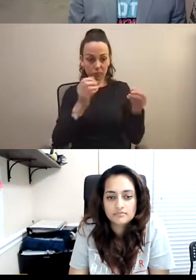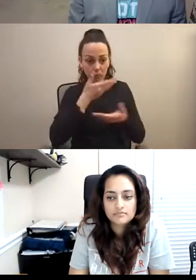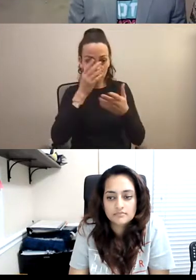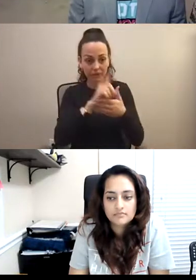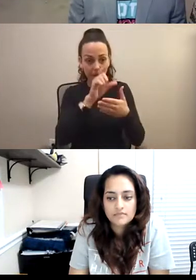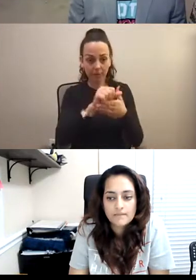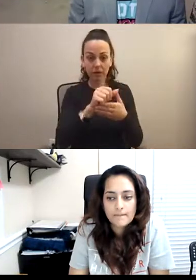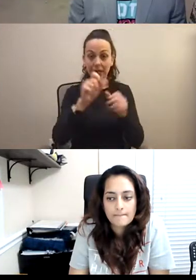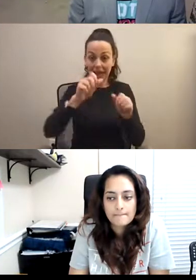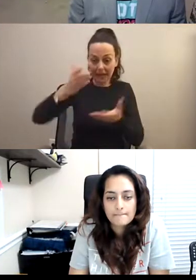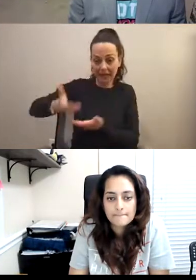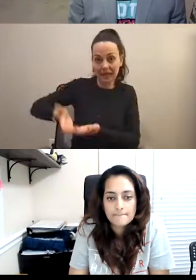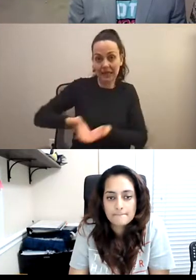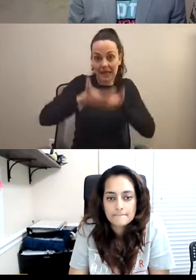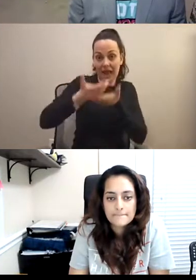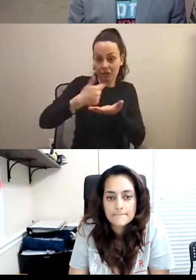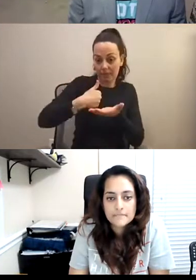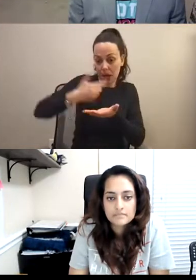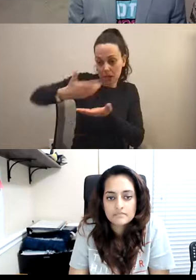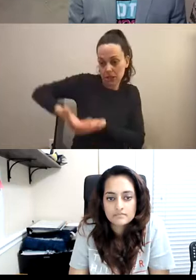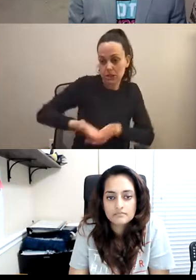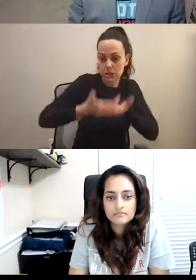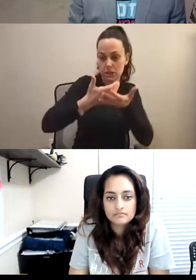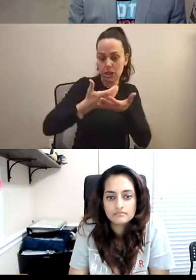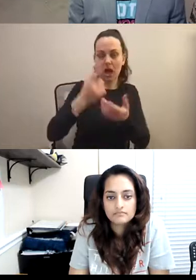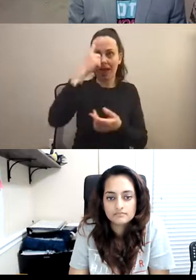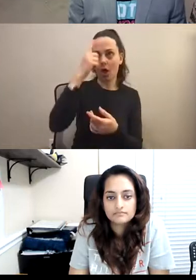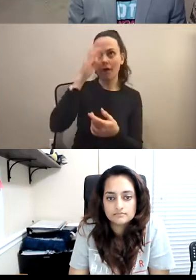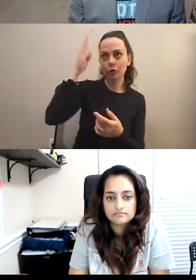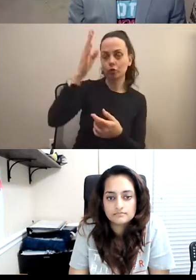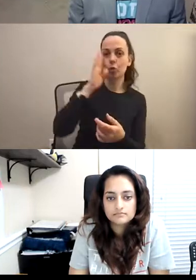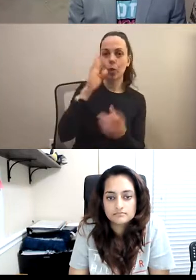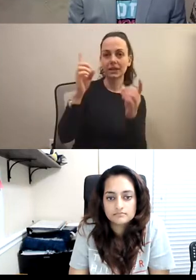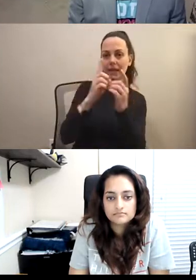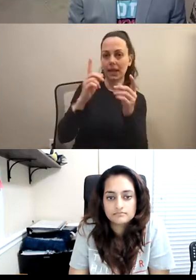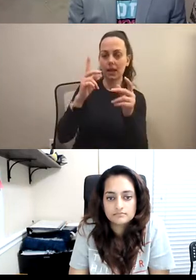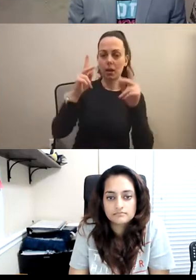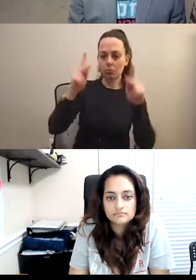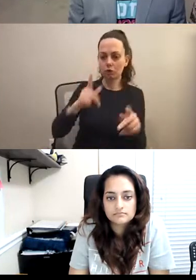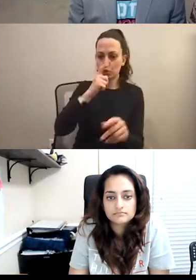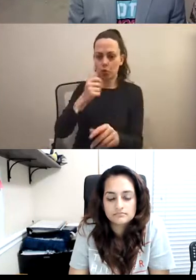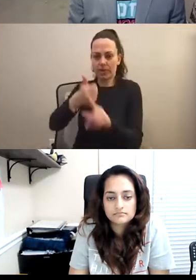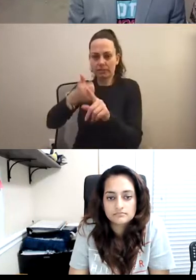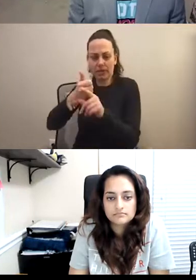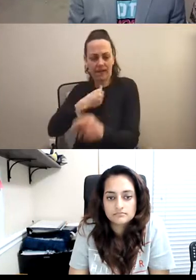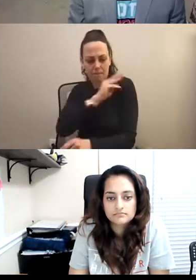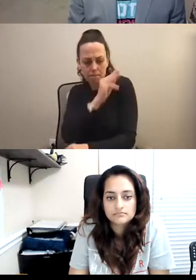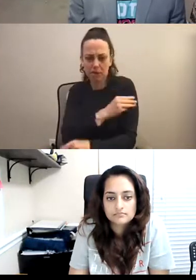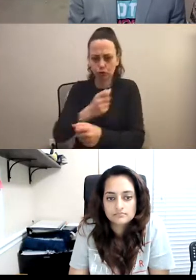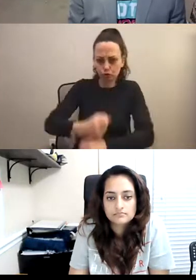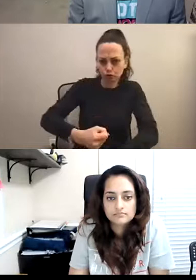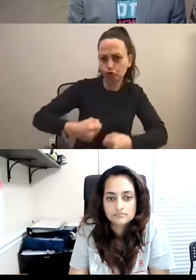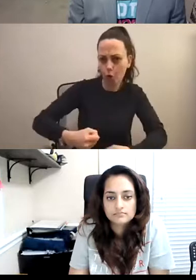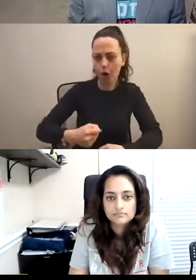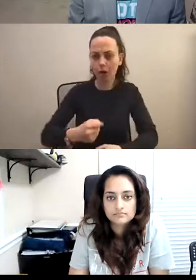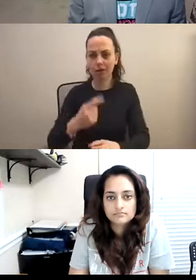a long time. I was like, oh, I only want to date muscular dudes or mess around with muscular guys because I need all this help and I need all this. So I'm only going to be